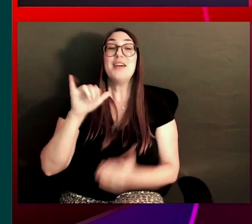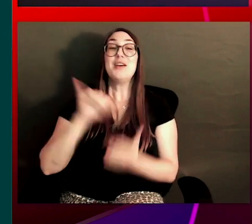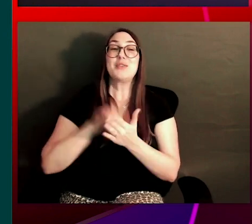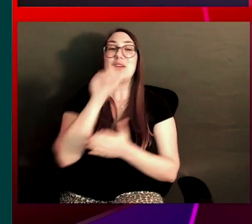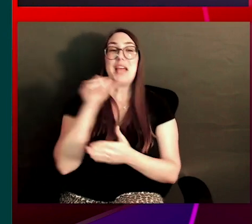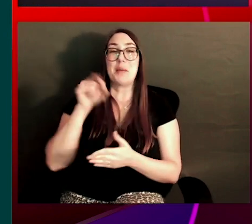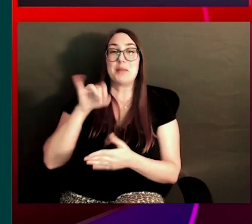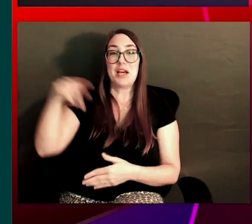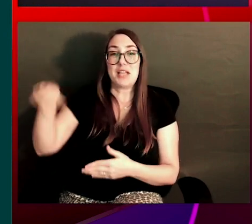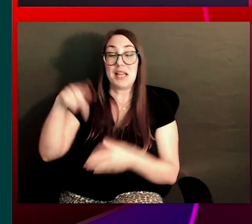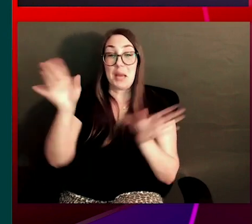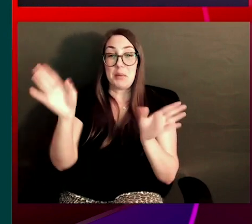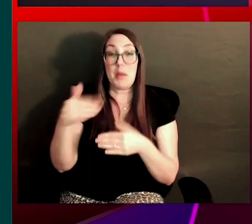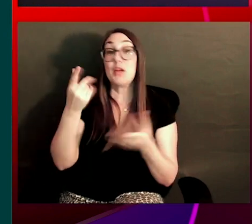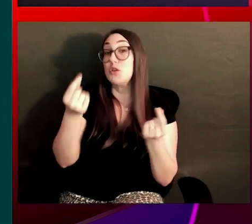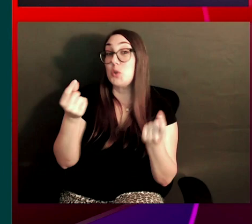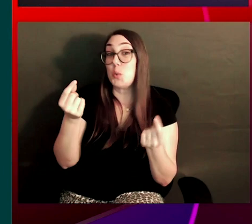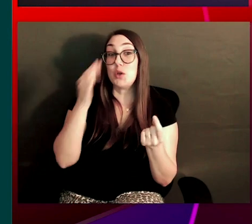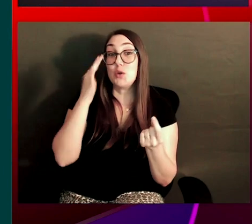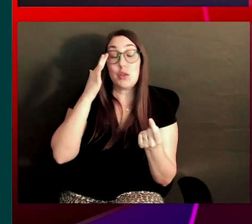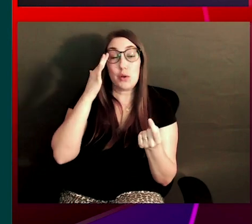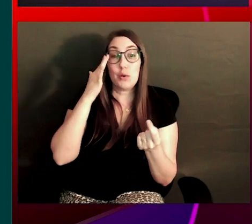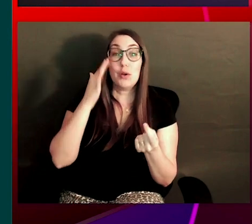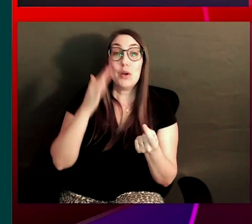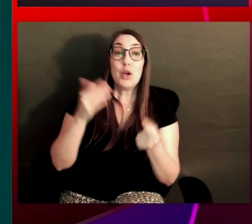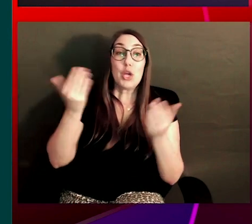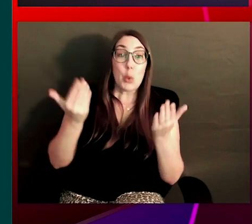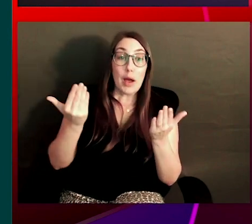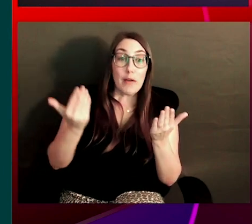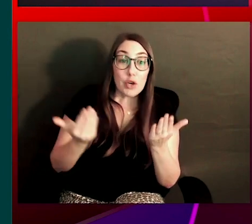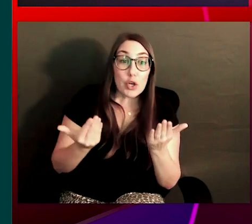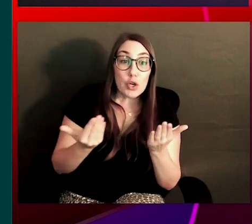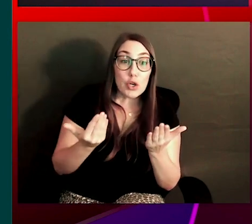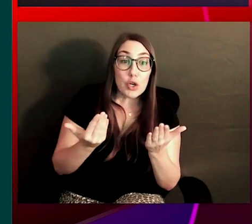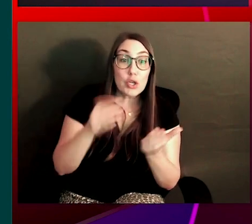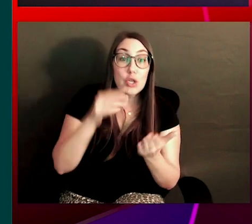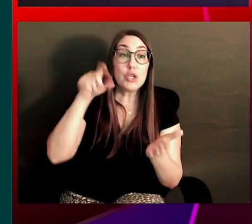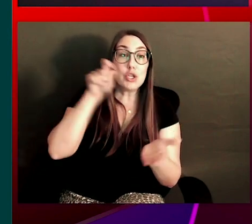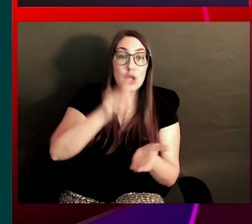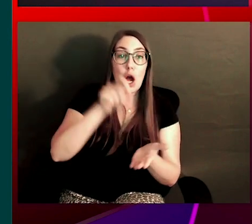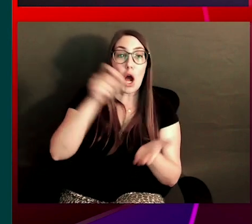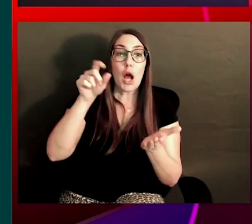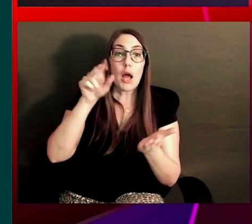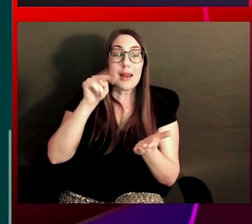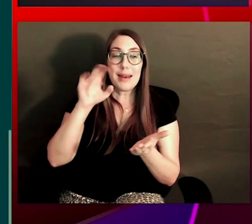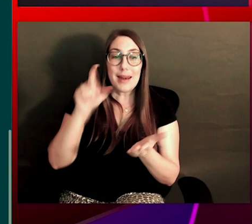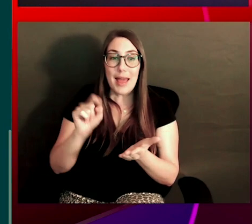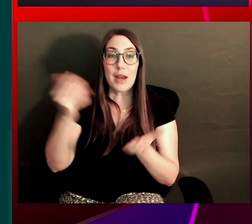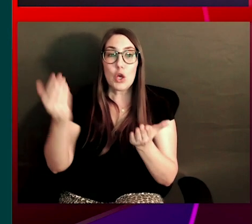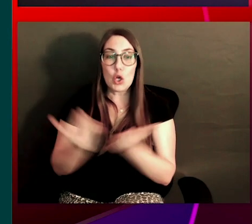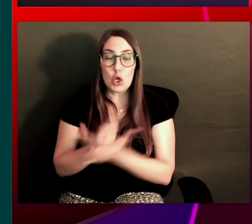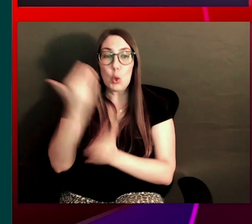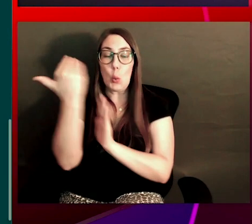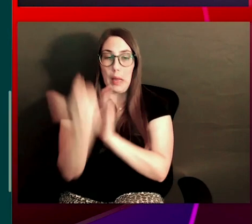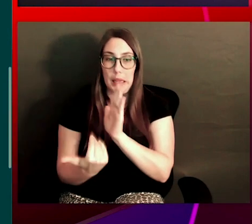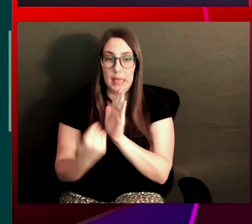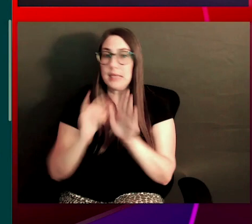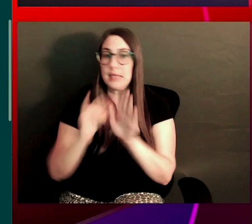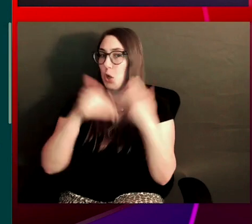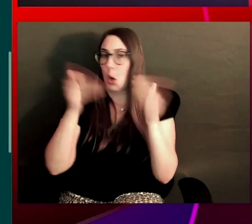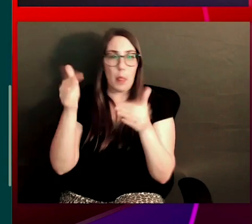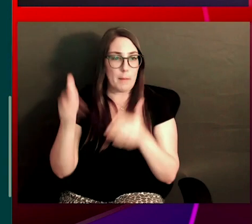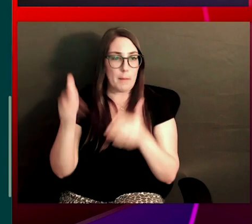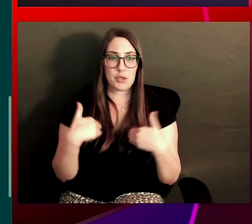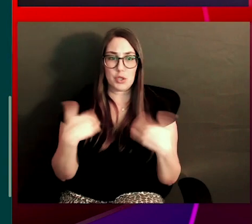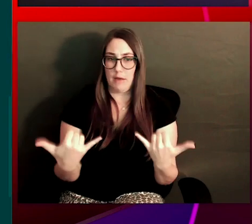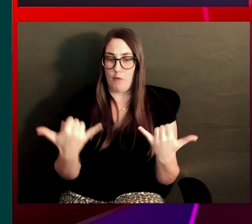right, so what that lets you do is say .NET New. Once you install it, .NET New -I, name of the package. If I just list all the packages I have right now,